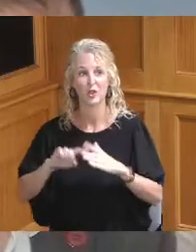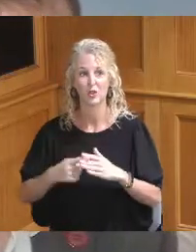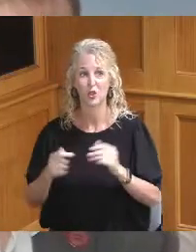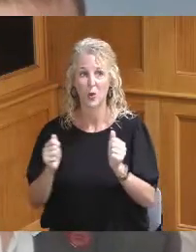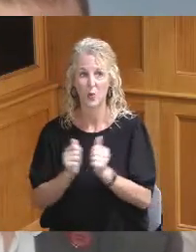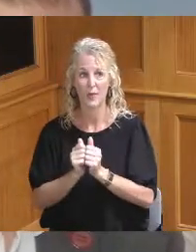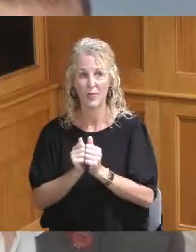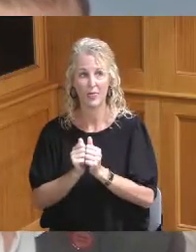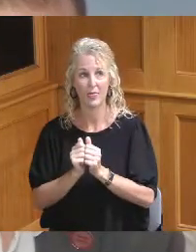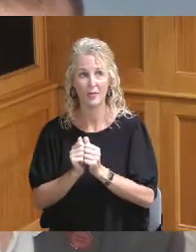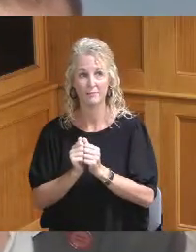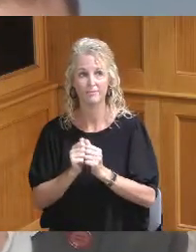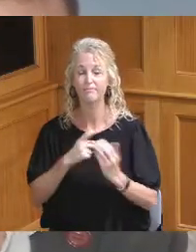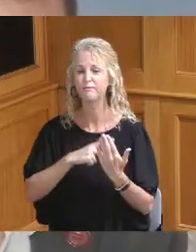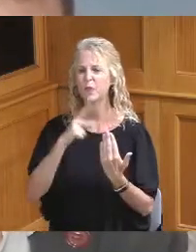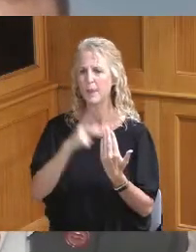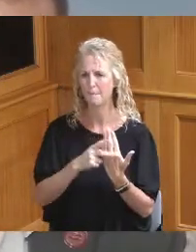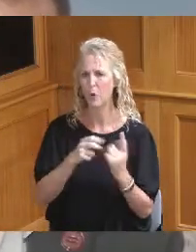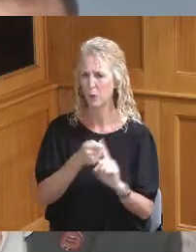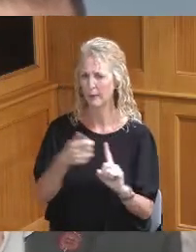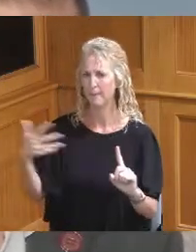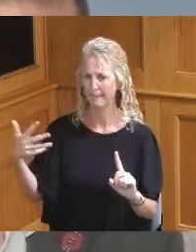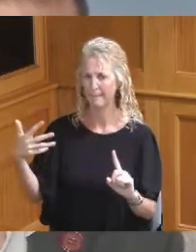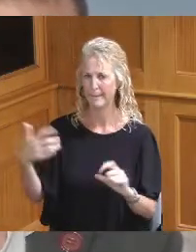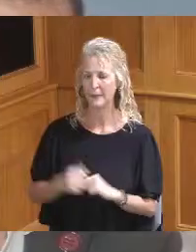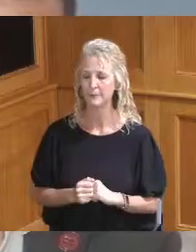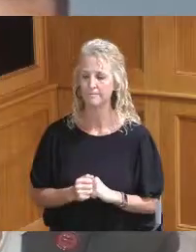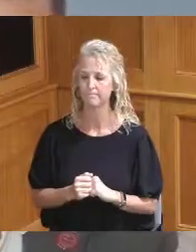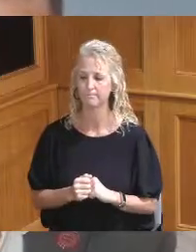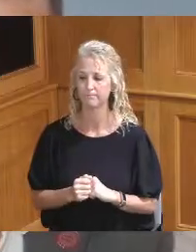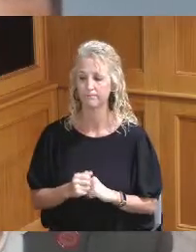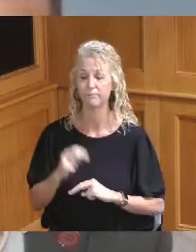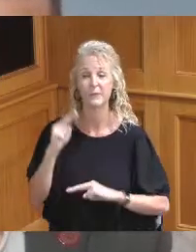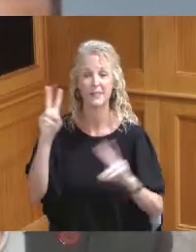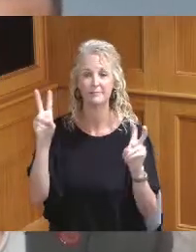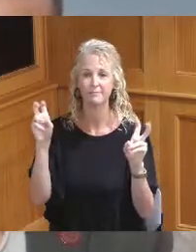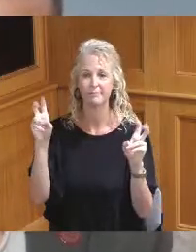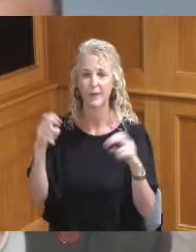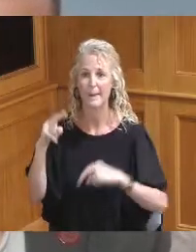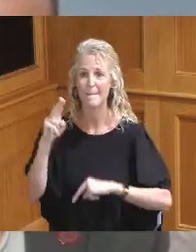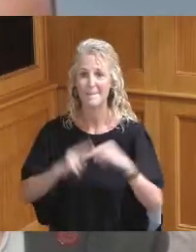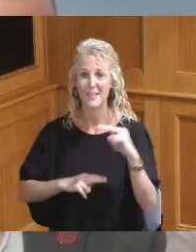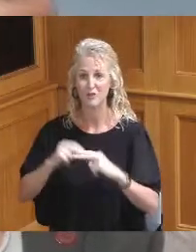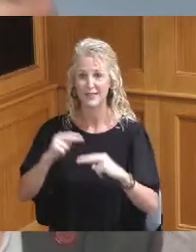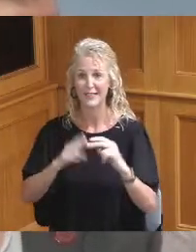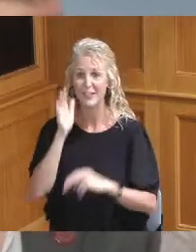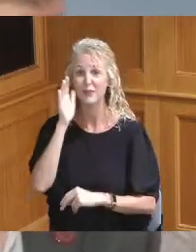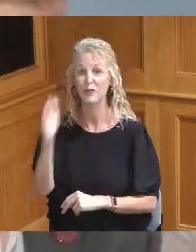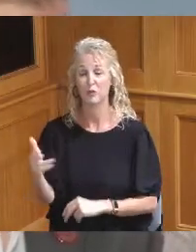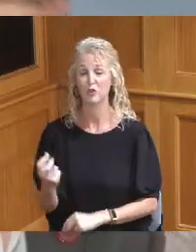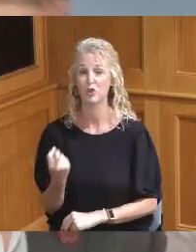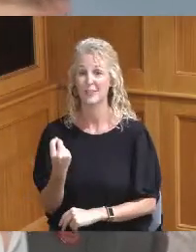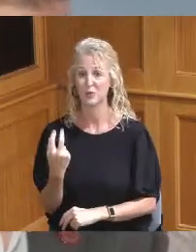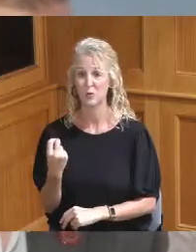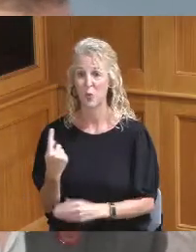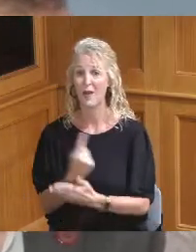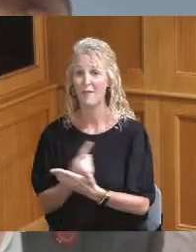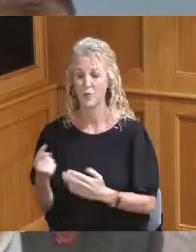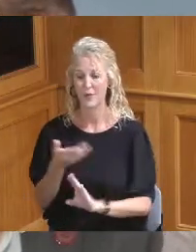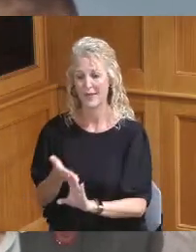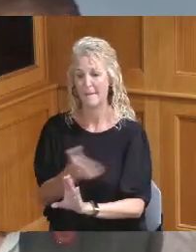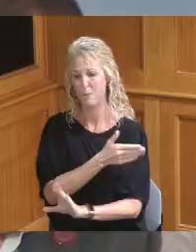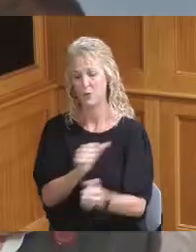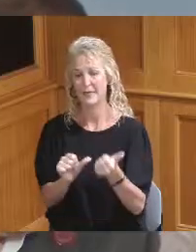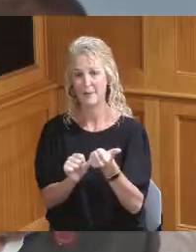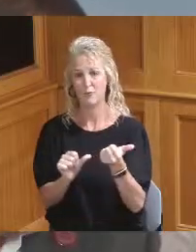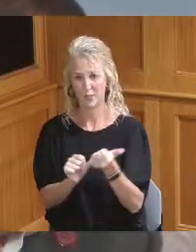sharing a little bit about the program for those who don't know. But Building Futures is a 12-week construction pre-apprenticeship readiness